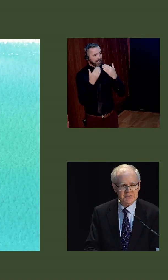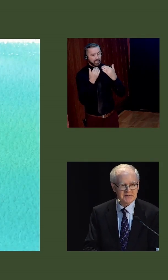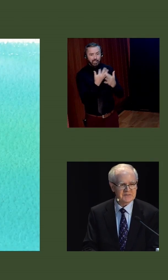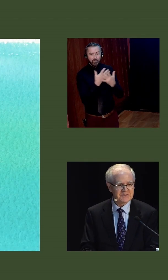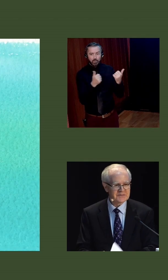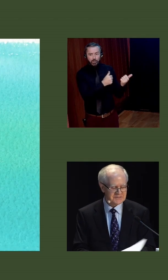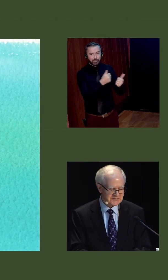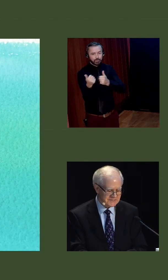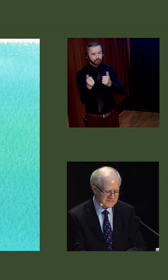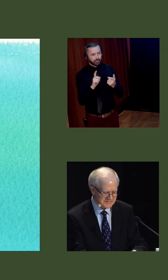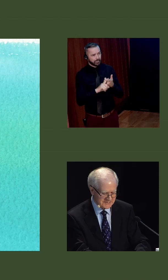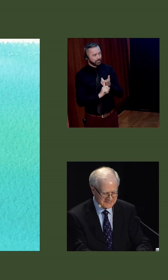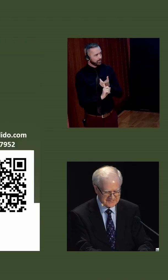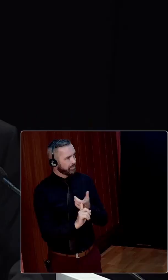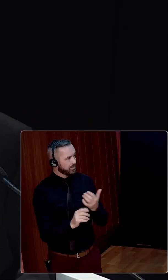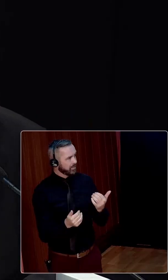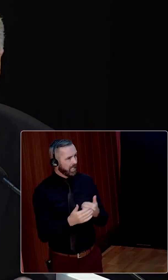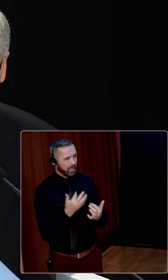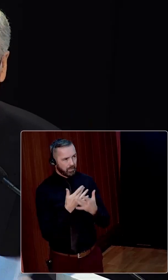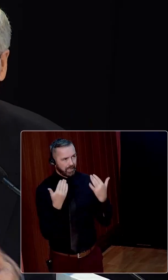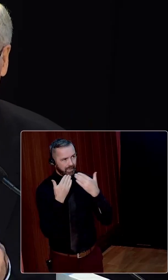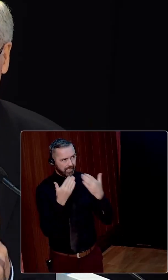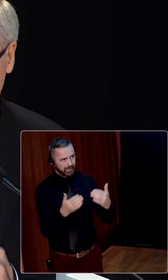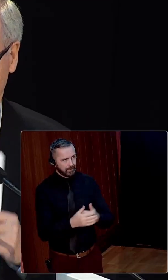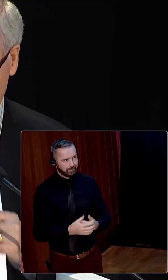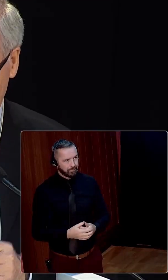Thank you very much, and many thanks.